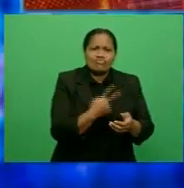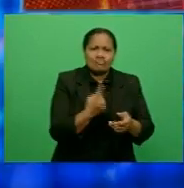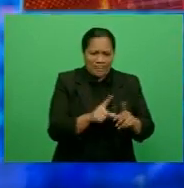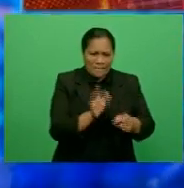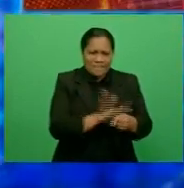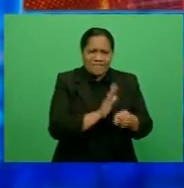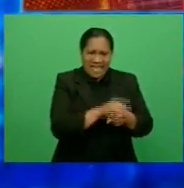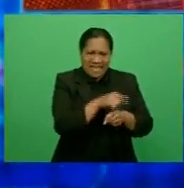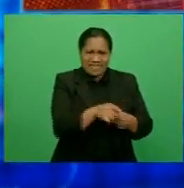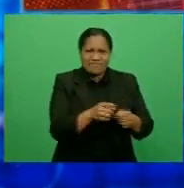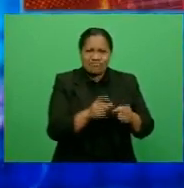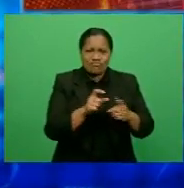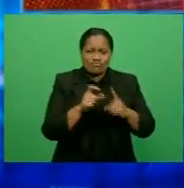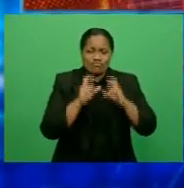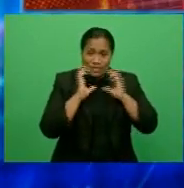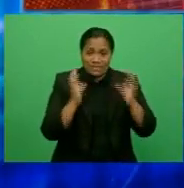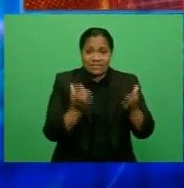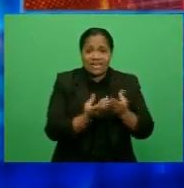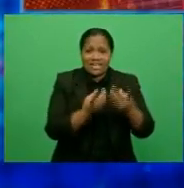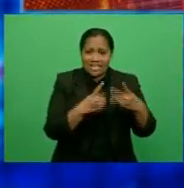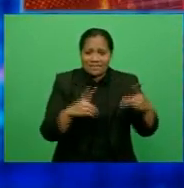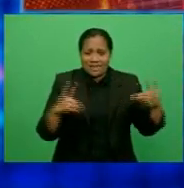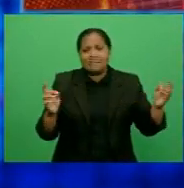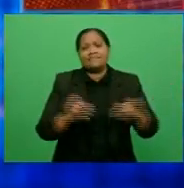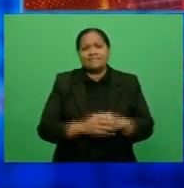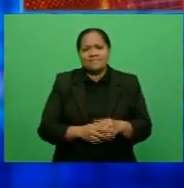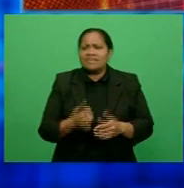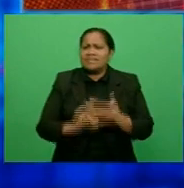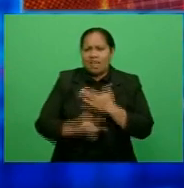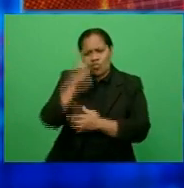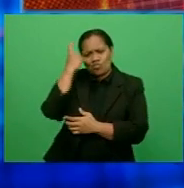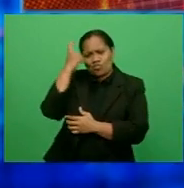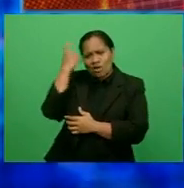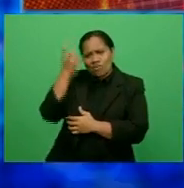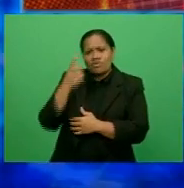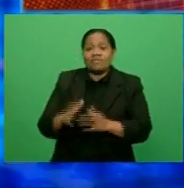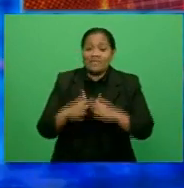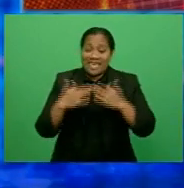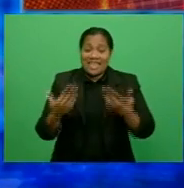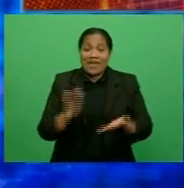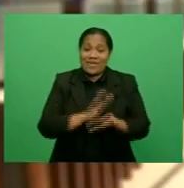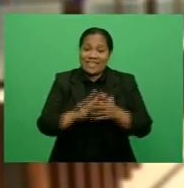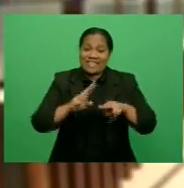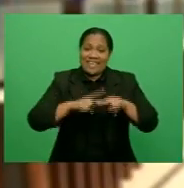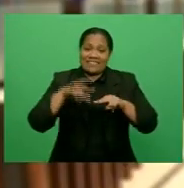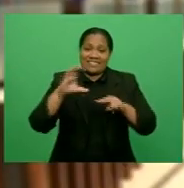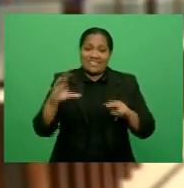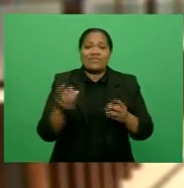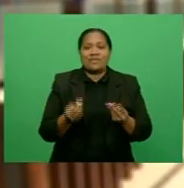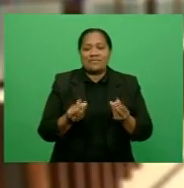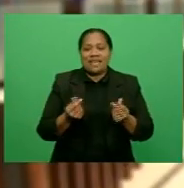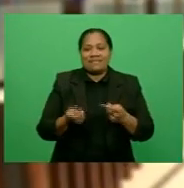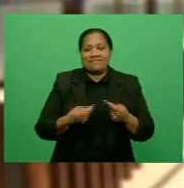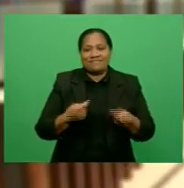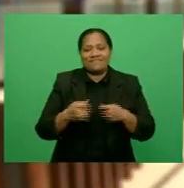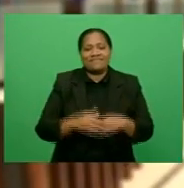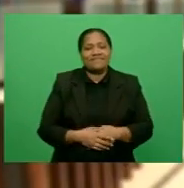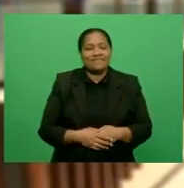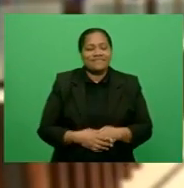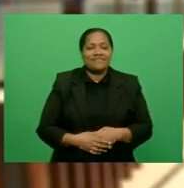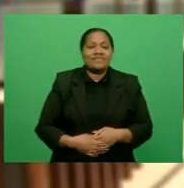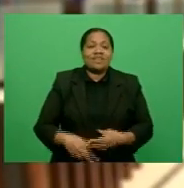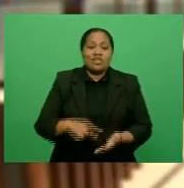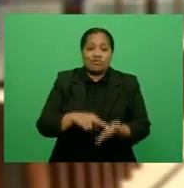of the world. We now join Sinifa from HFC Bank with the latest from the money market. The Reserve Bank of New Zealand